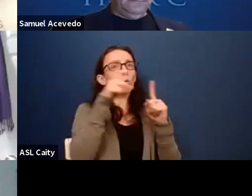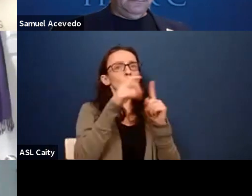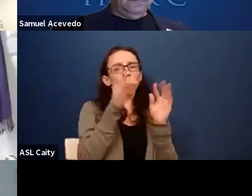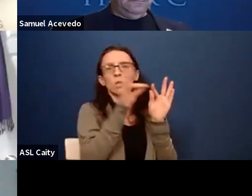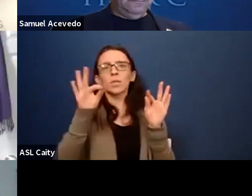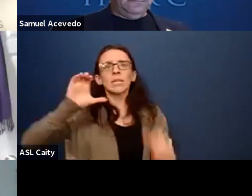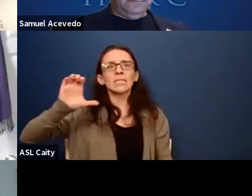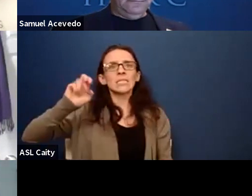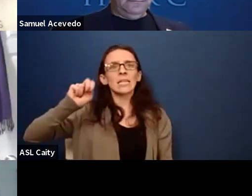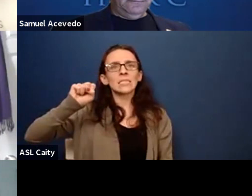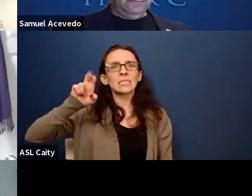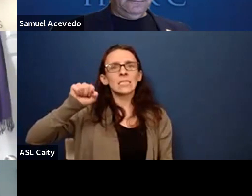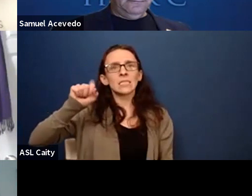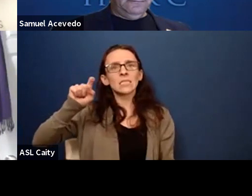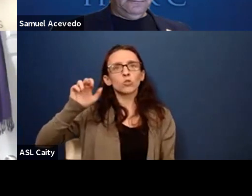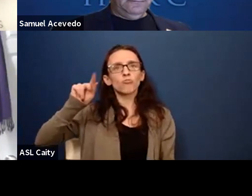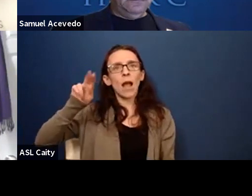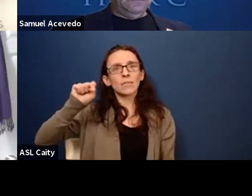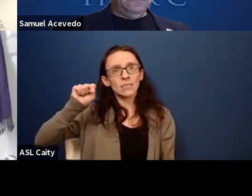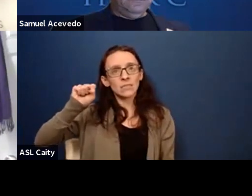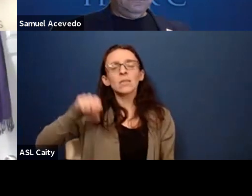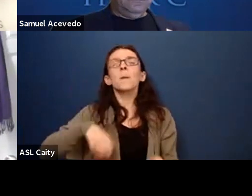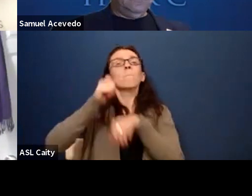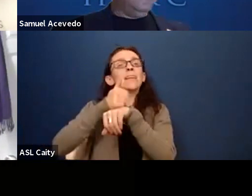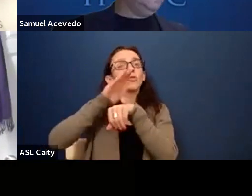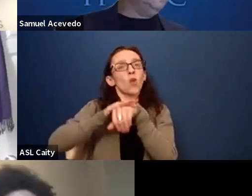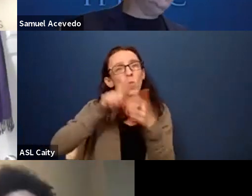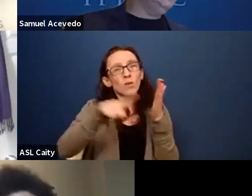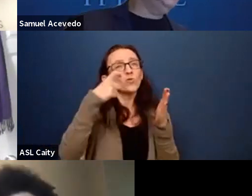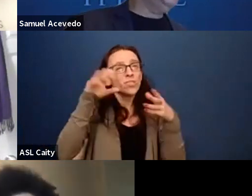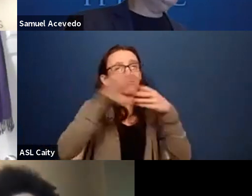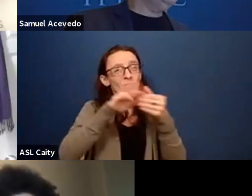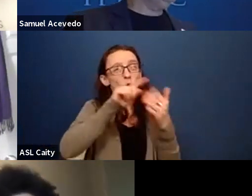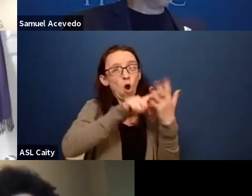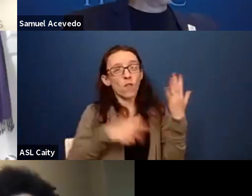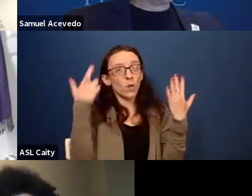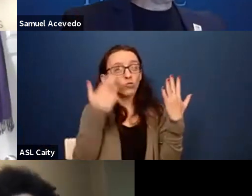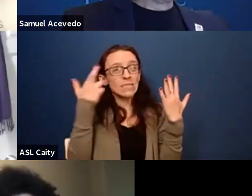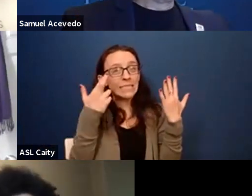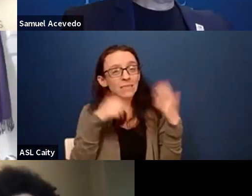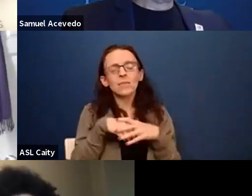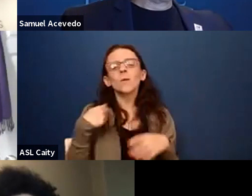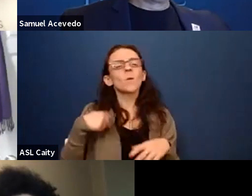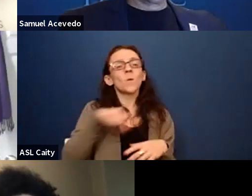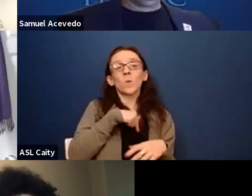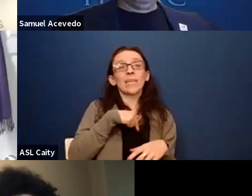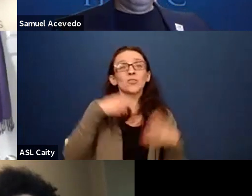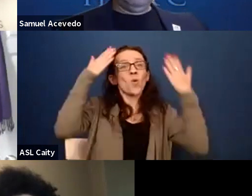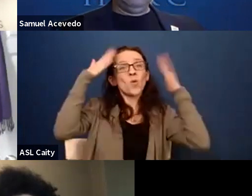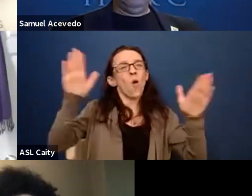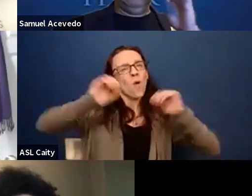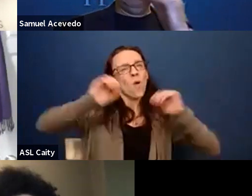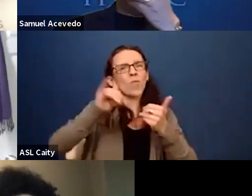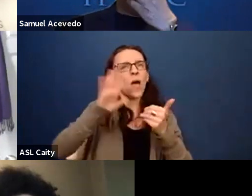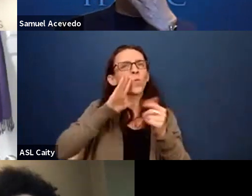on the factors that we've established, right, we don't know how that will